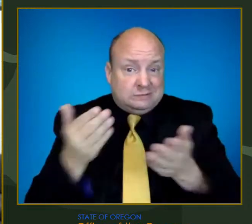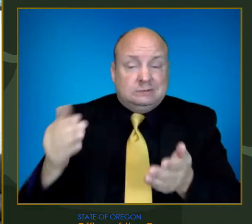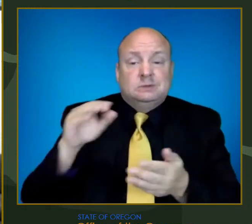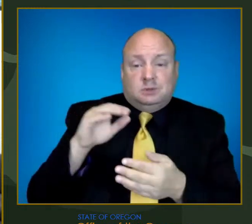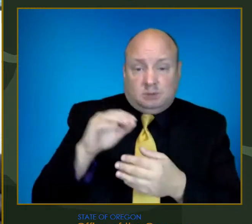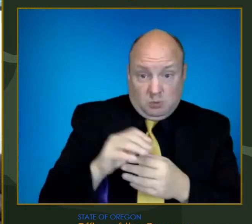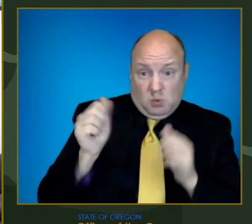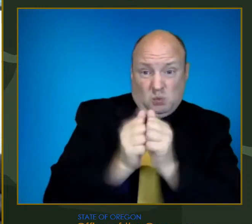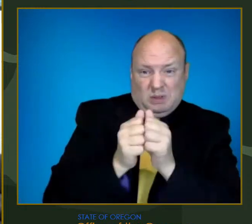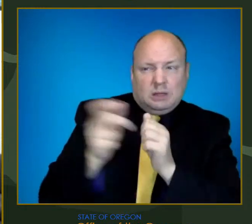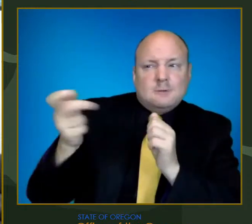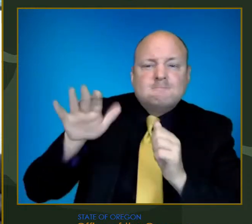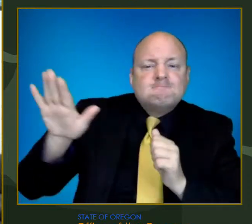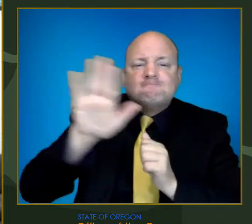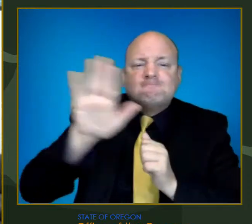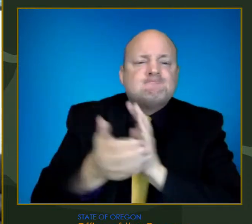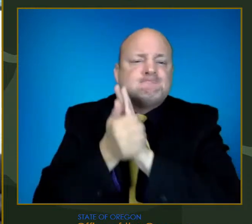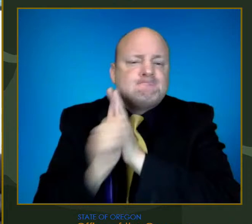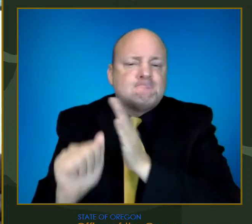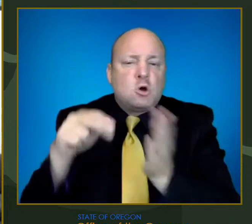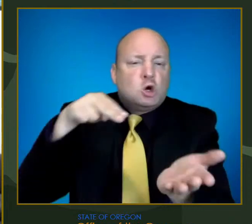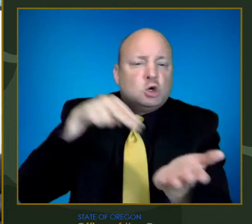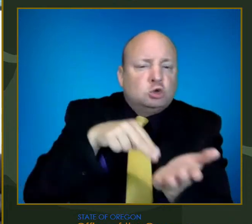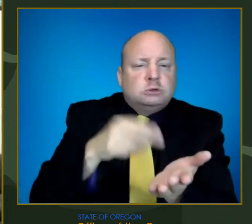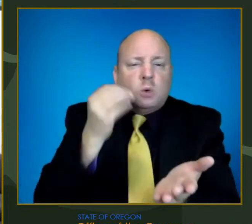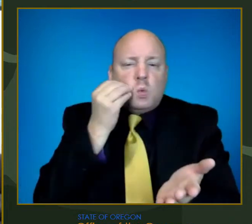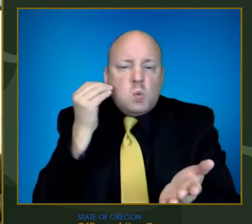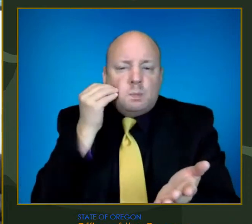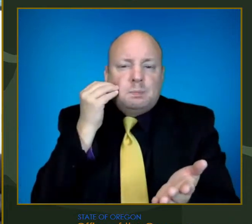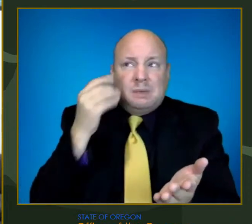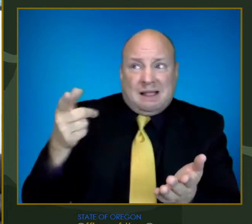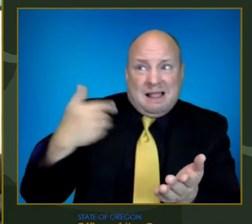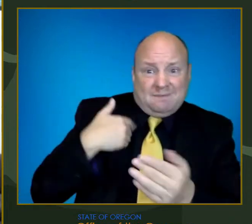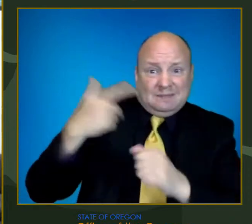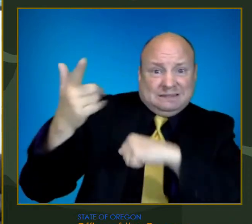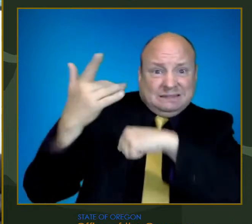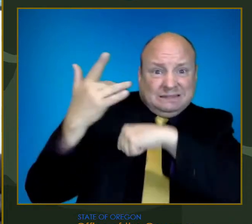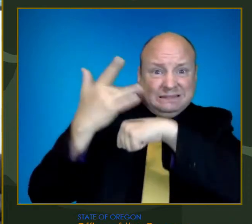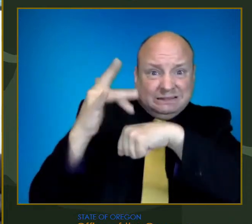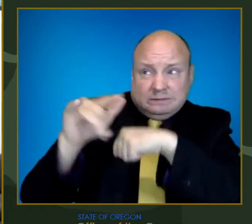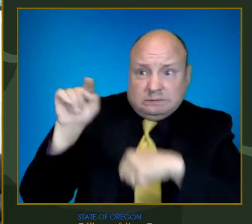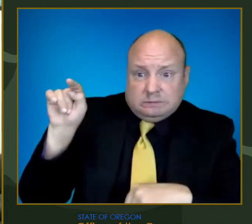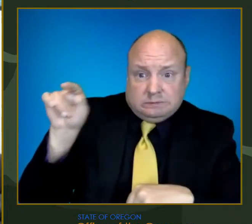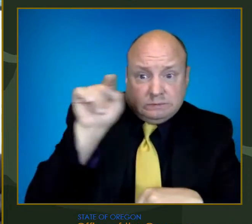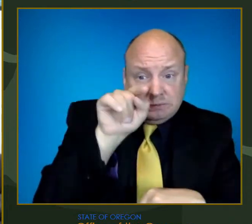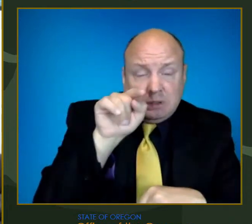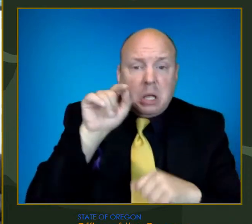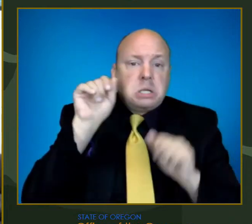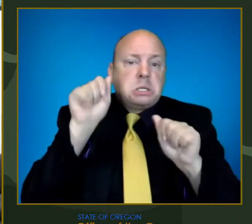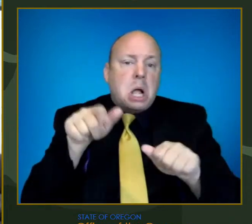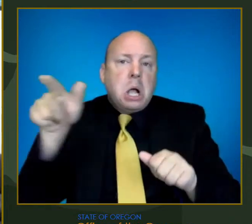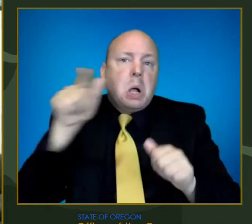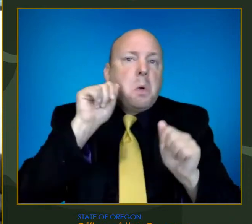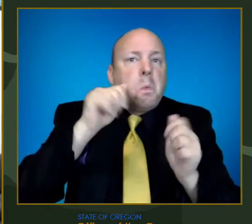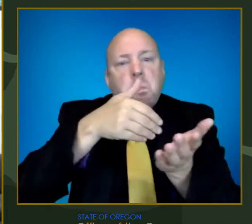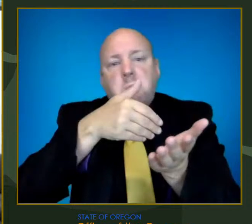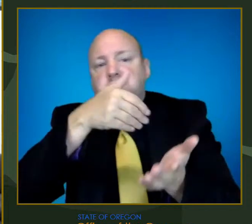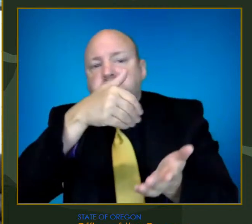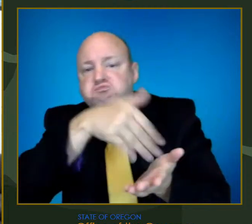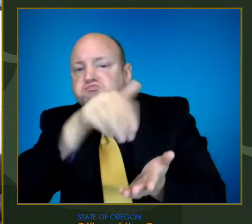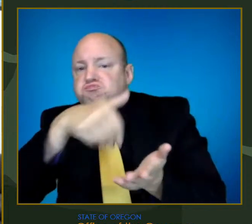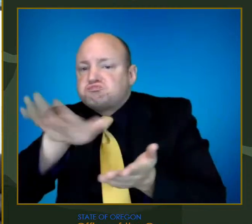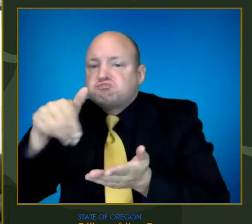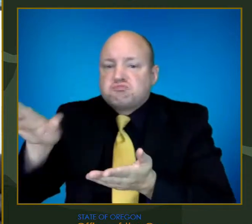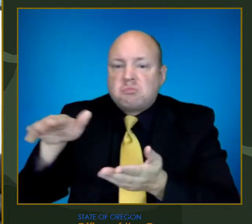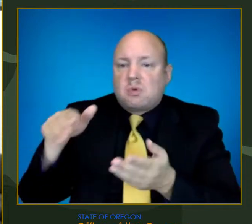nursing facilities and rehabilitation centers will stand up surge and decompression beds in high-impact regions to help hospital patients who are waiting